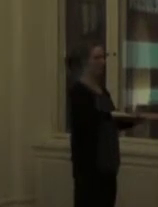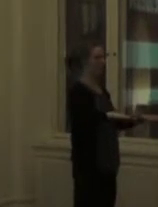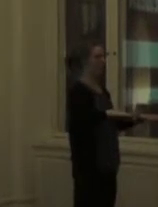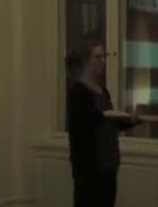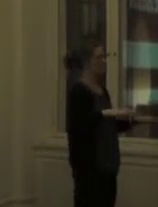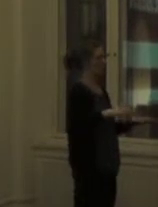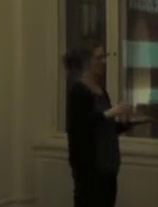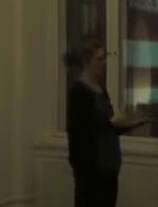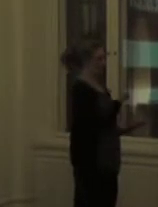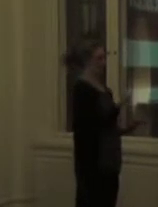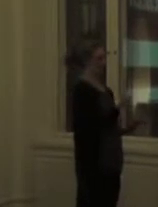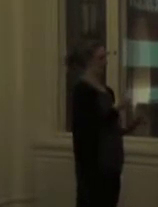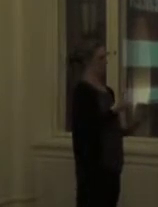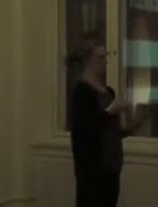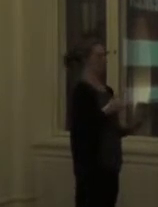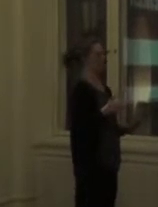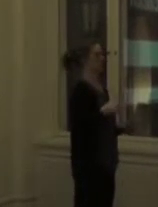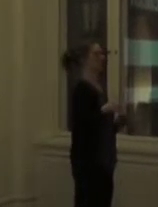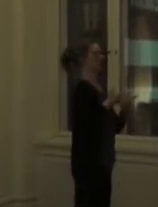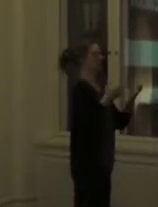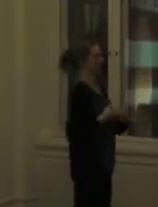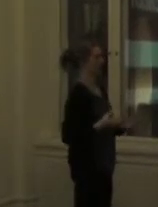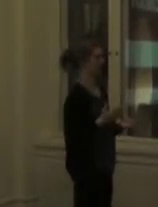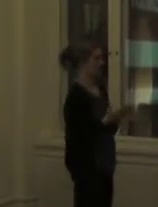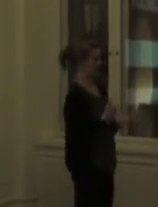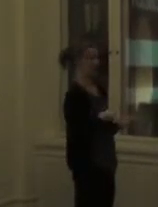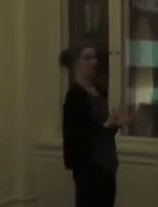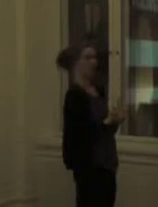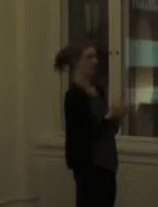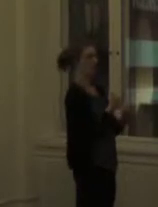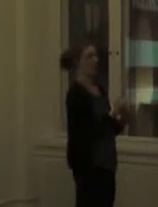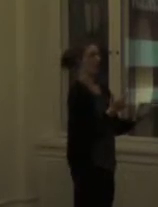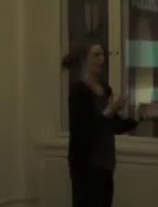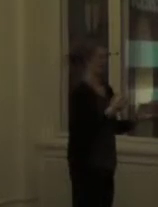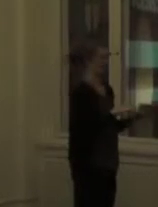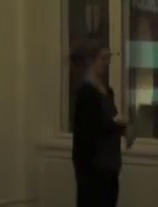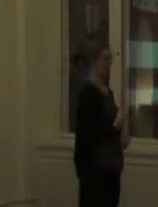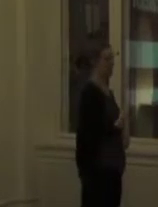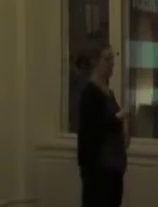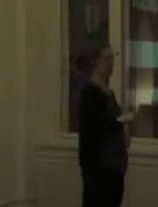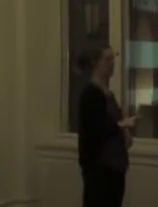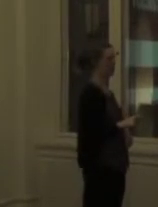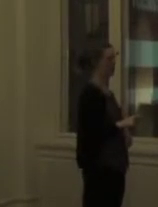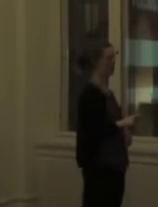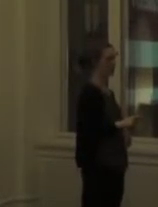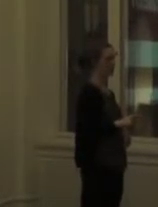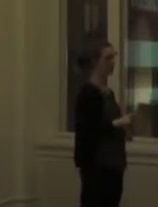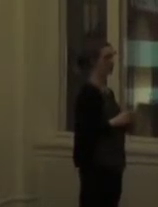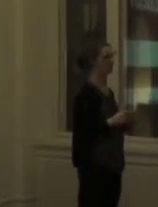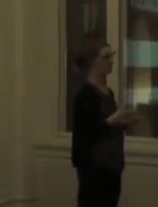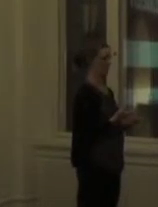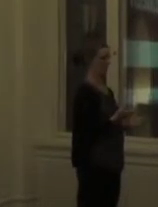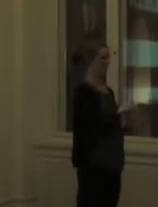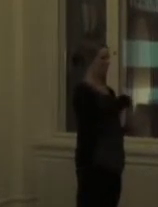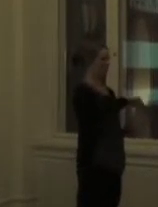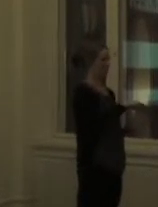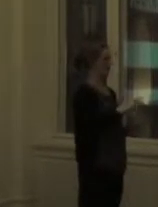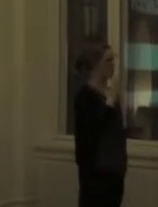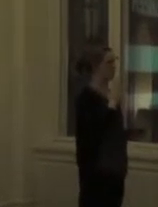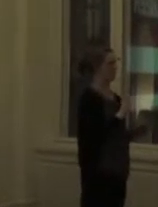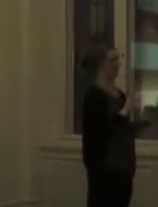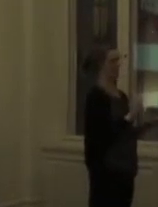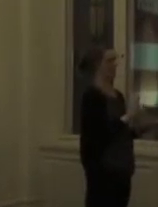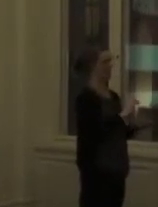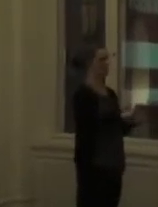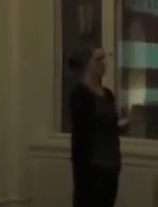anything else. It's not possible to do anything else, we're just four. Most of us don't even live in the same